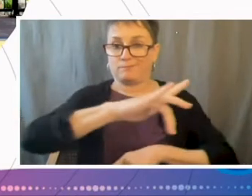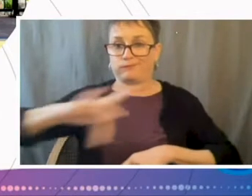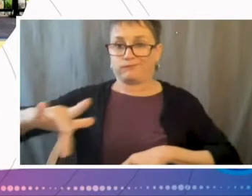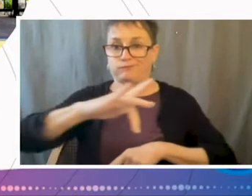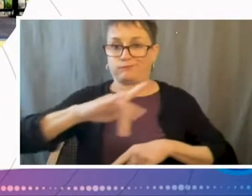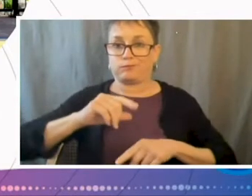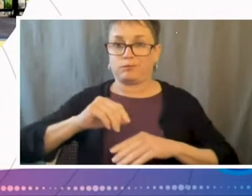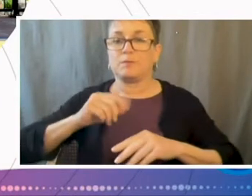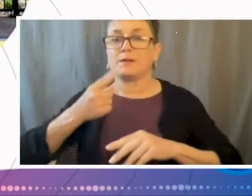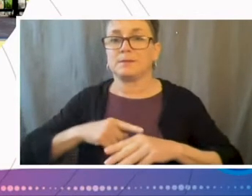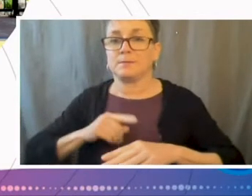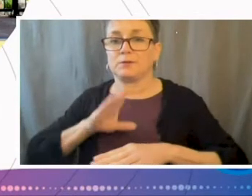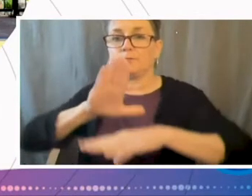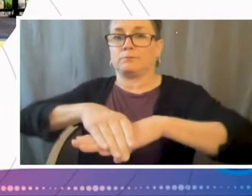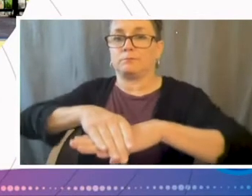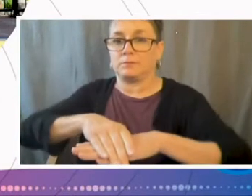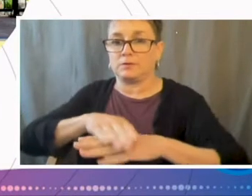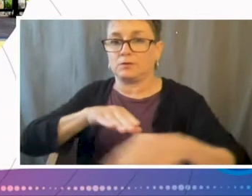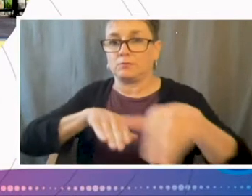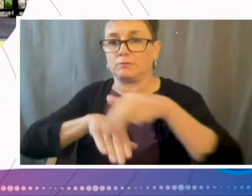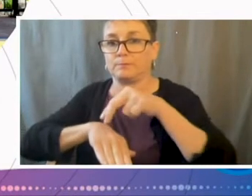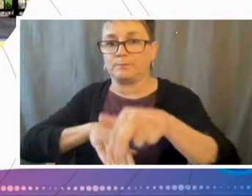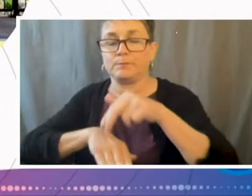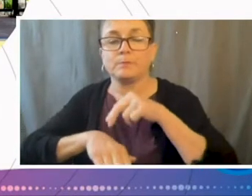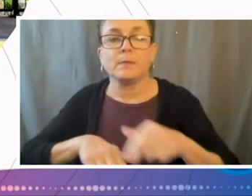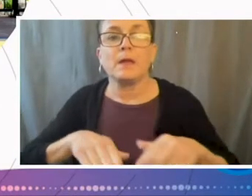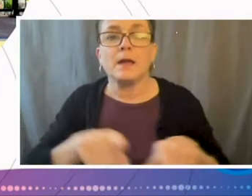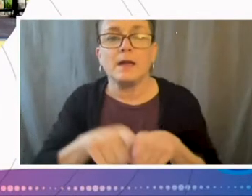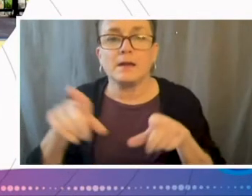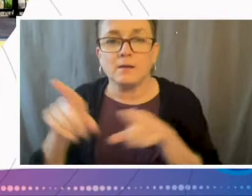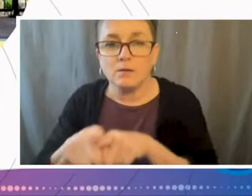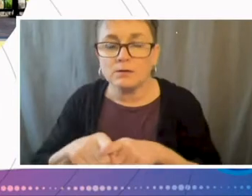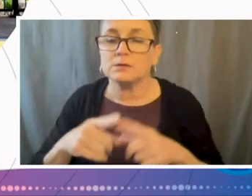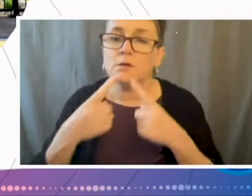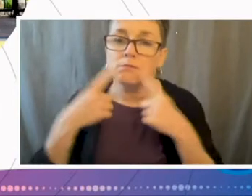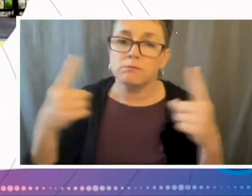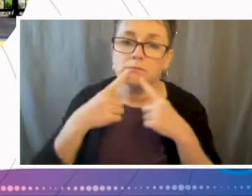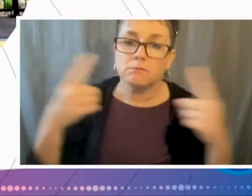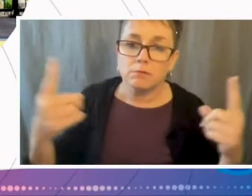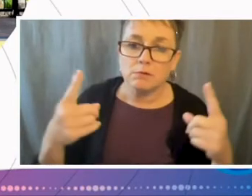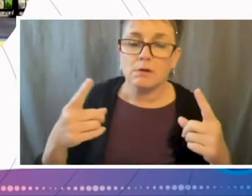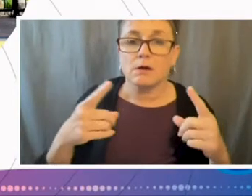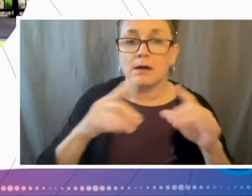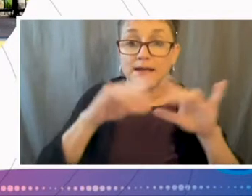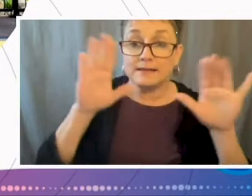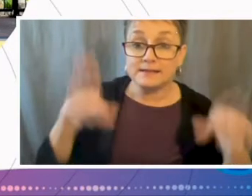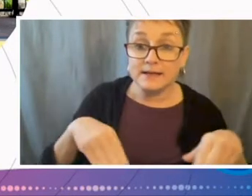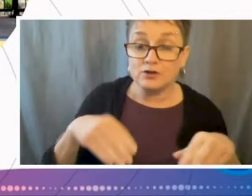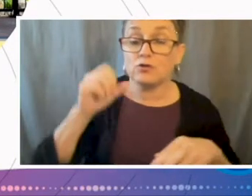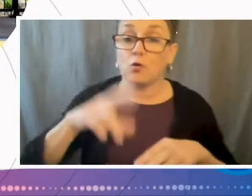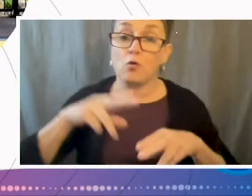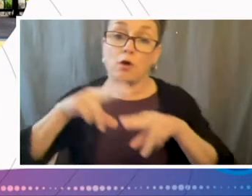and onboard station stop announcements and station announcements for approaching